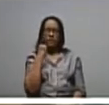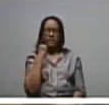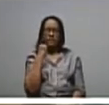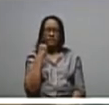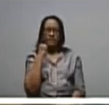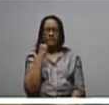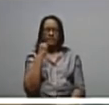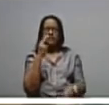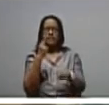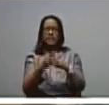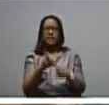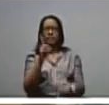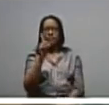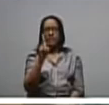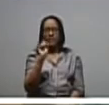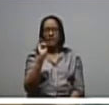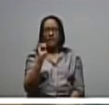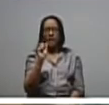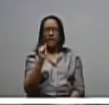beautiful,